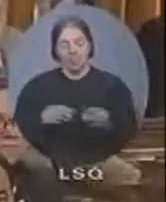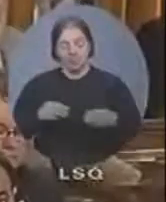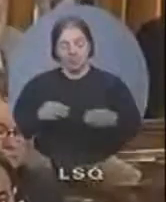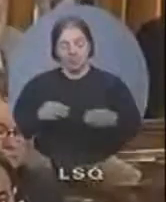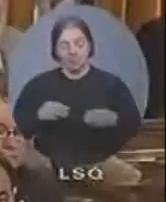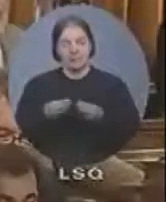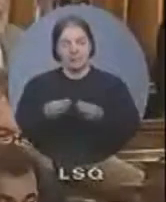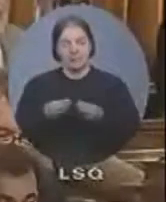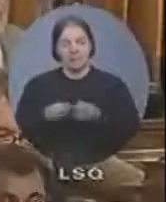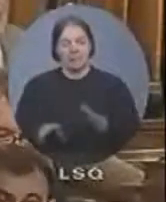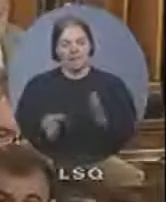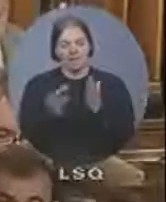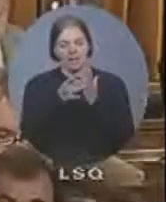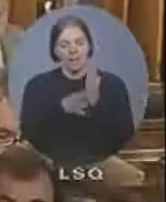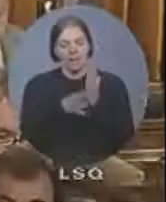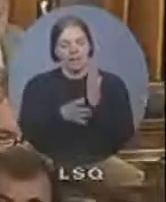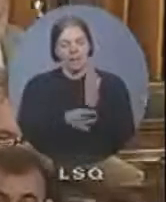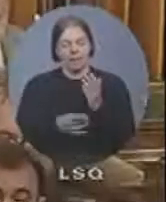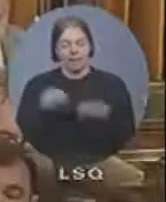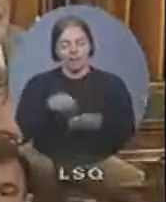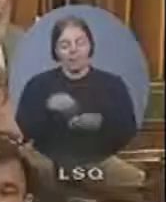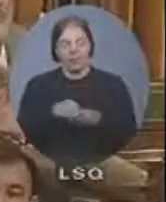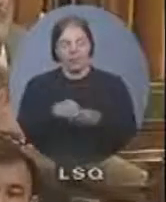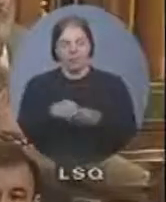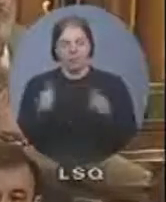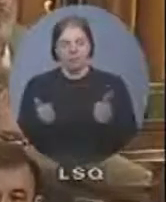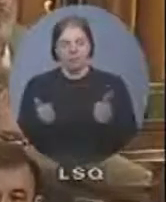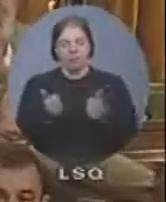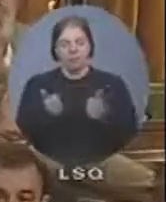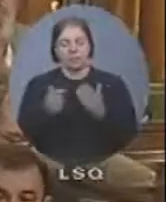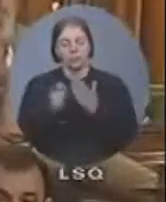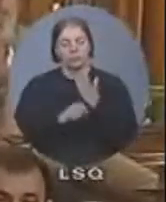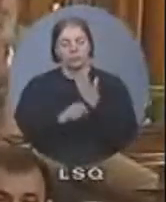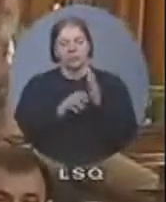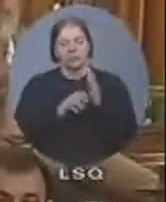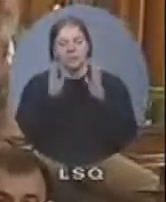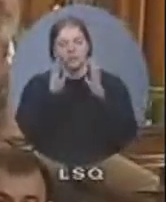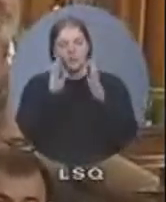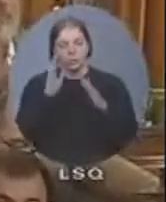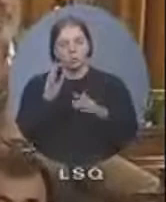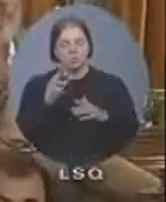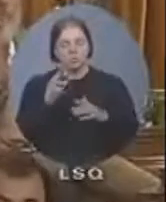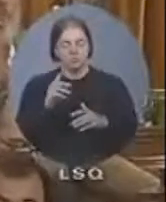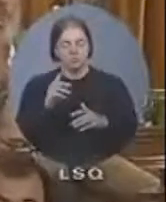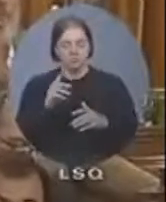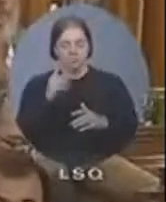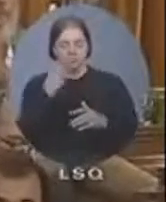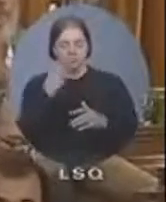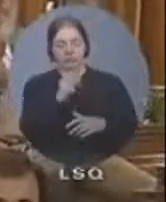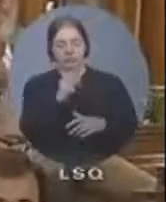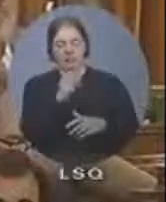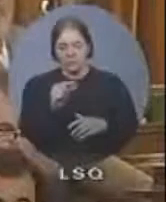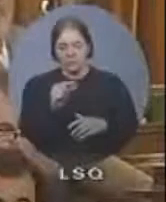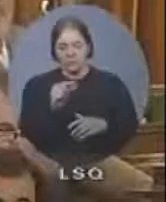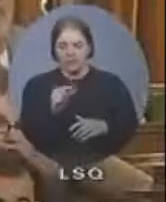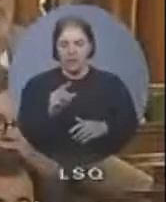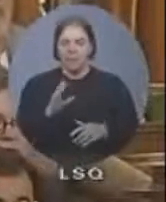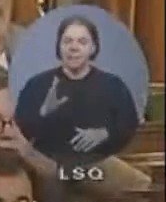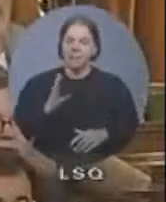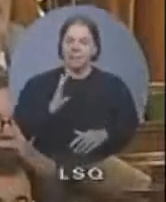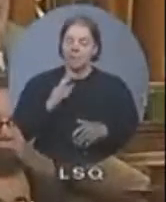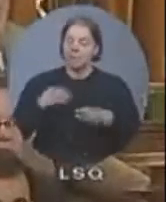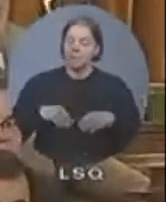when a minister loses a briefcase with important documents in it,